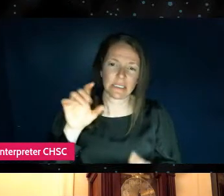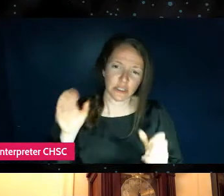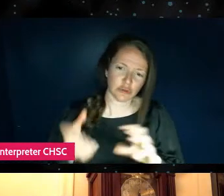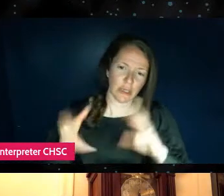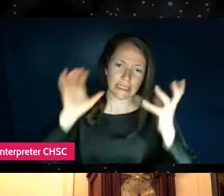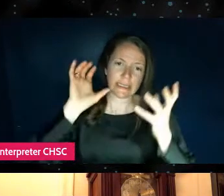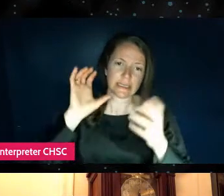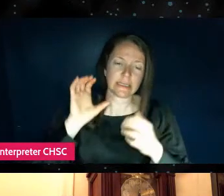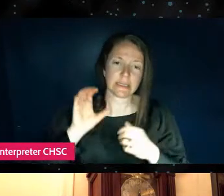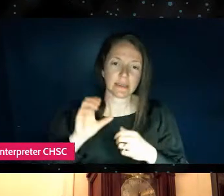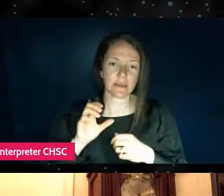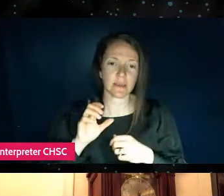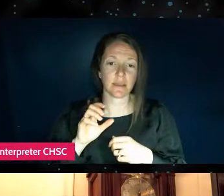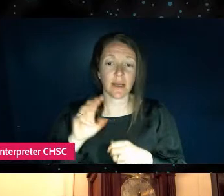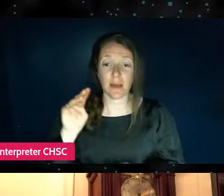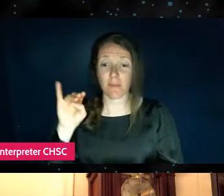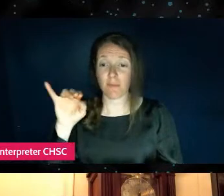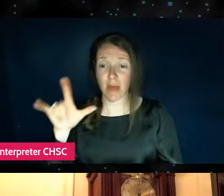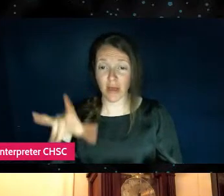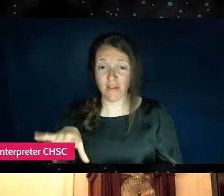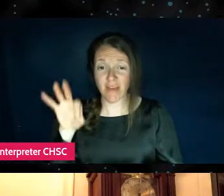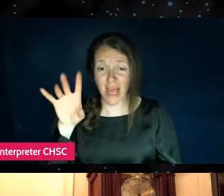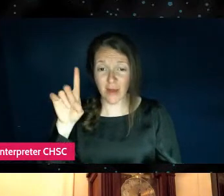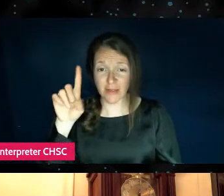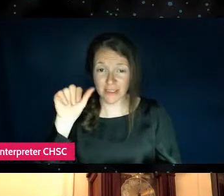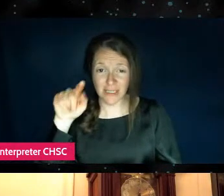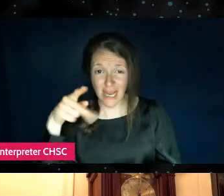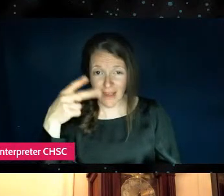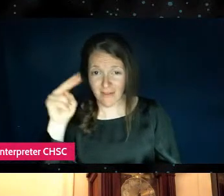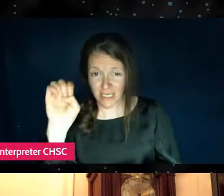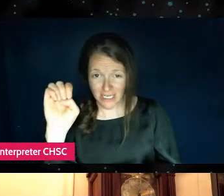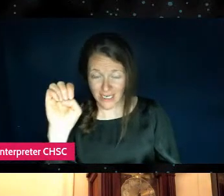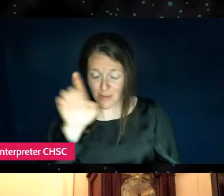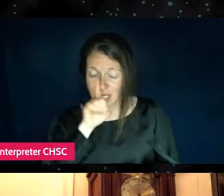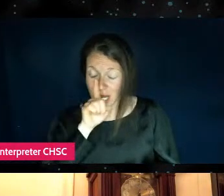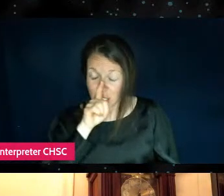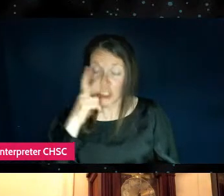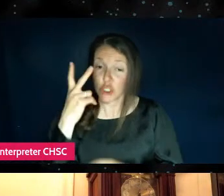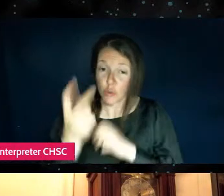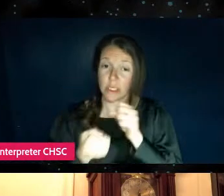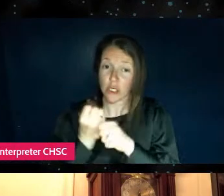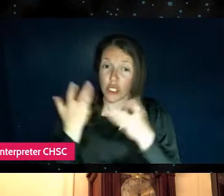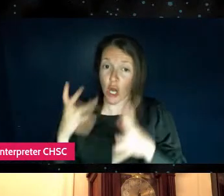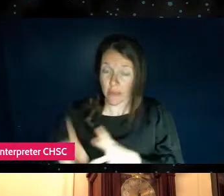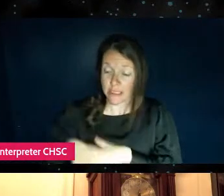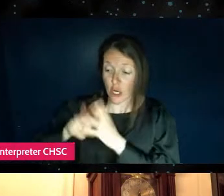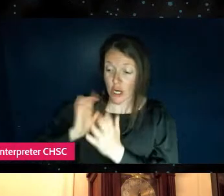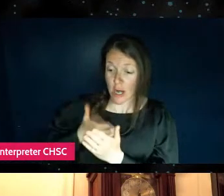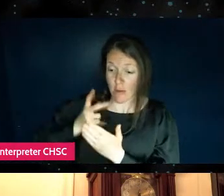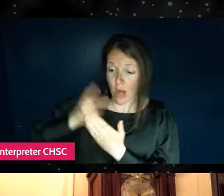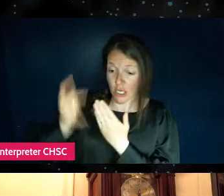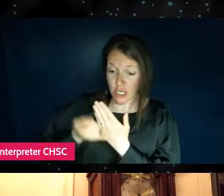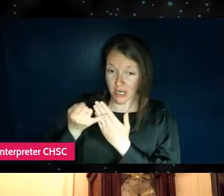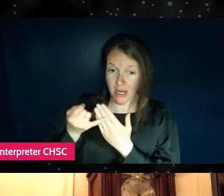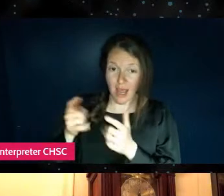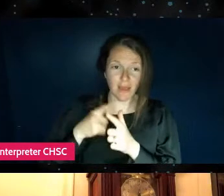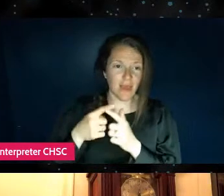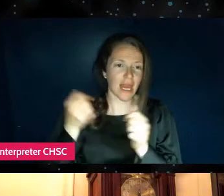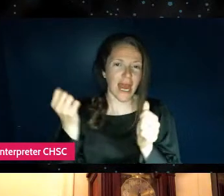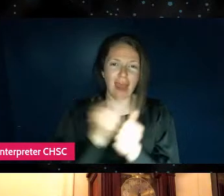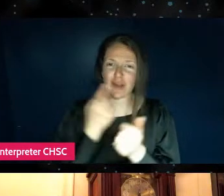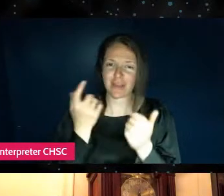when Michael found Daphne, and this was literally about 2 years into the project, everything changed.